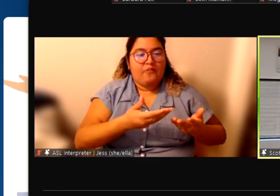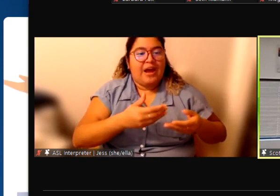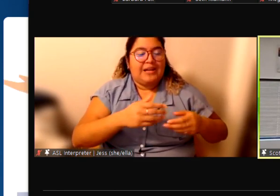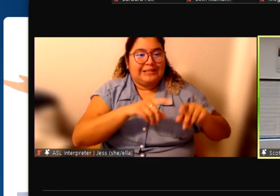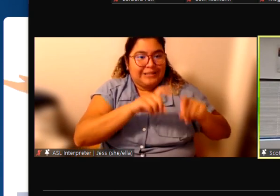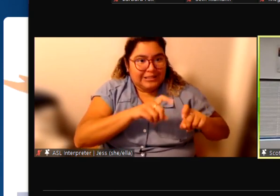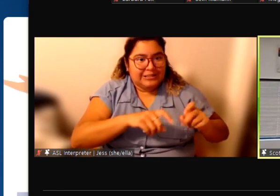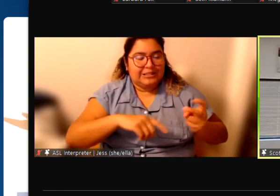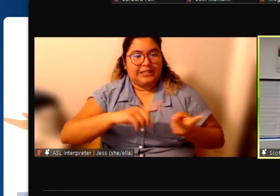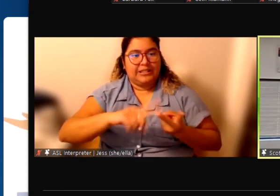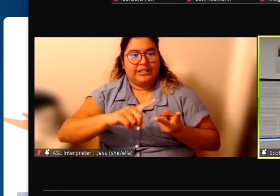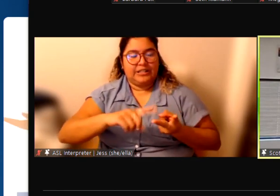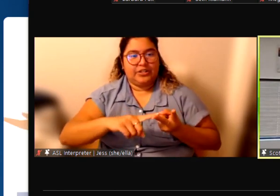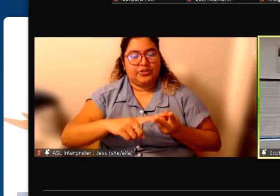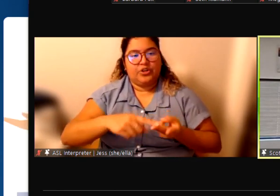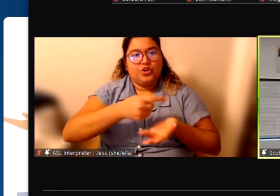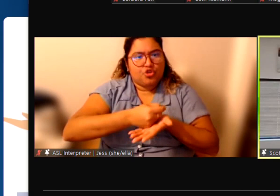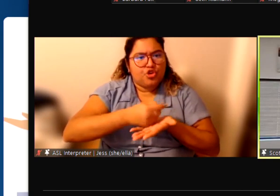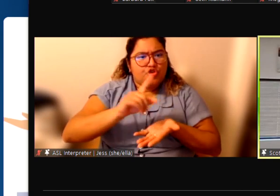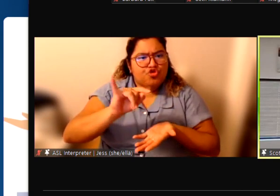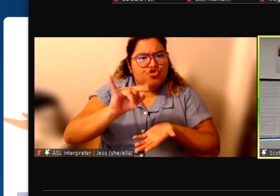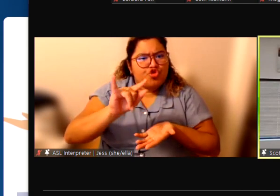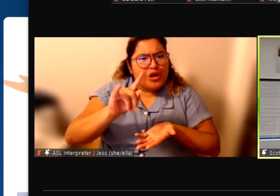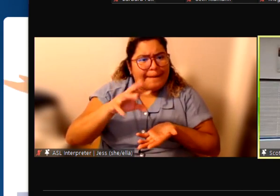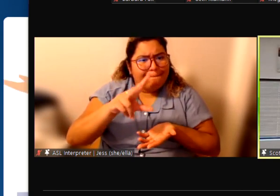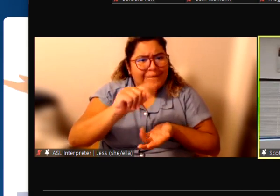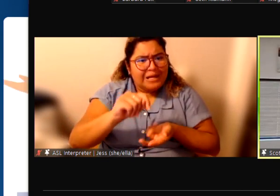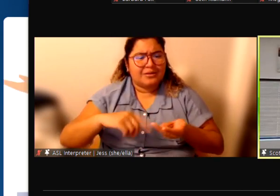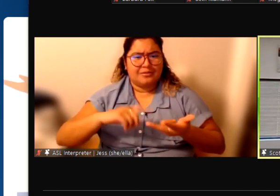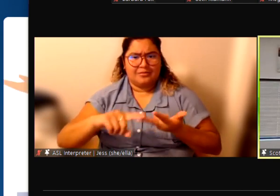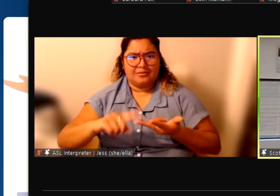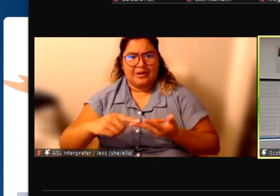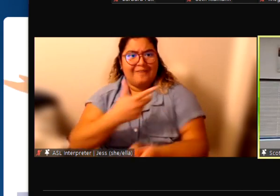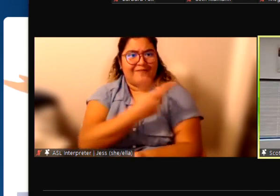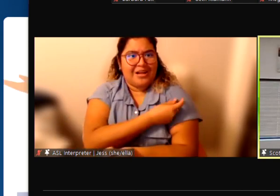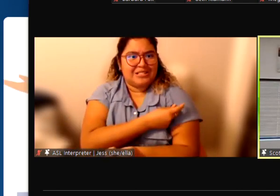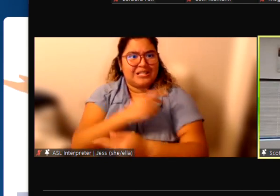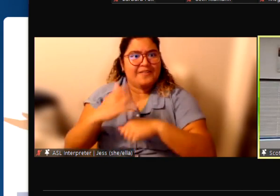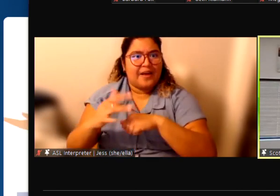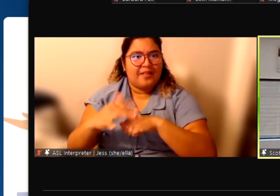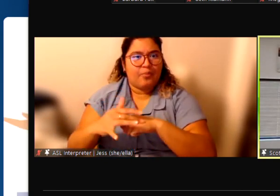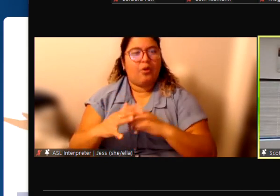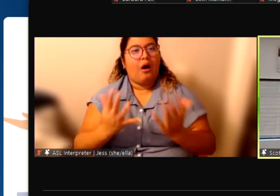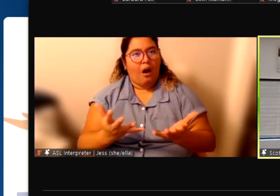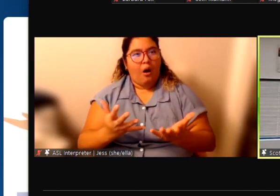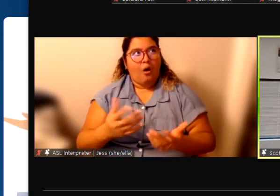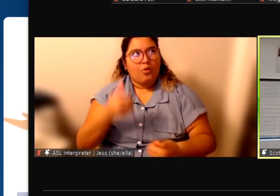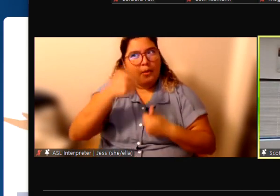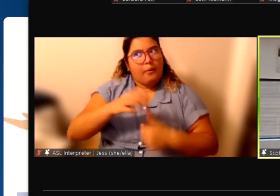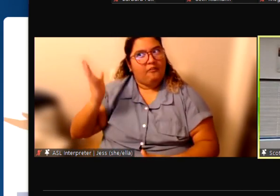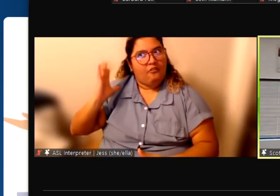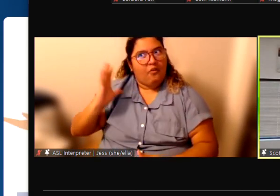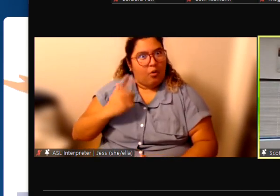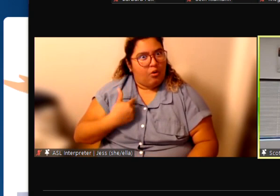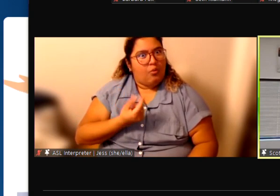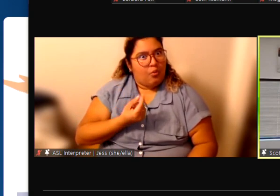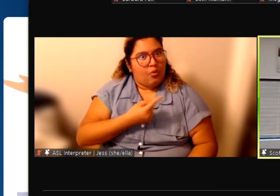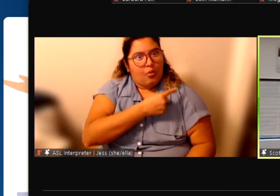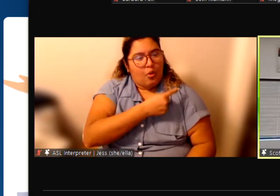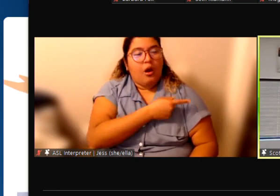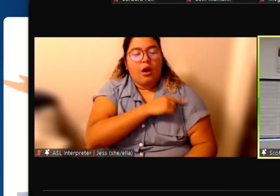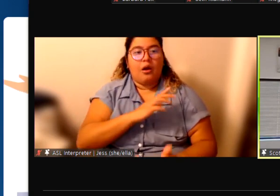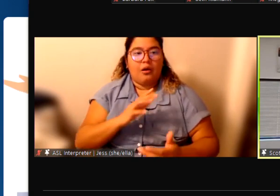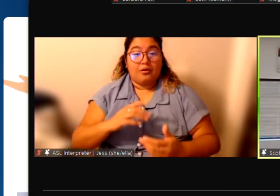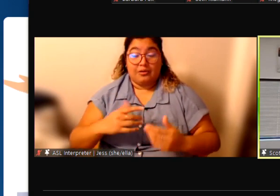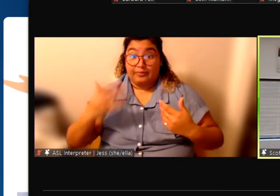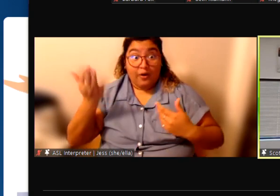available. And so we are exercising that muscle memory. We are leveraging all of the partnerships that we built over the